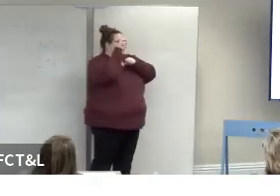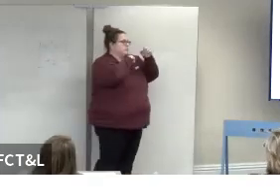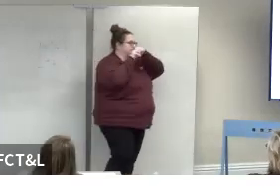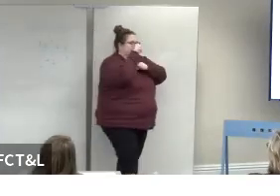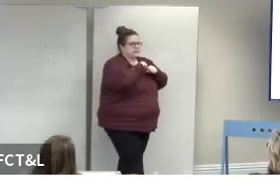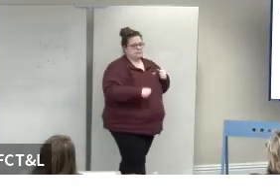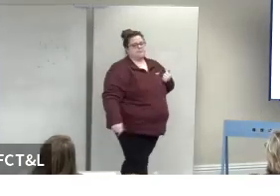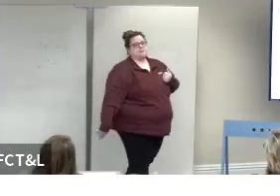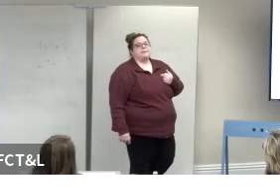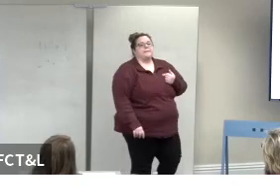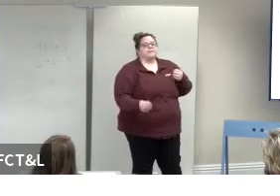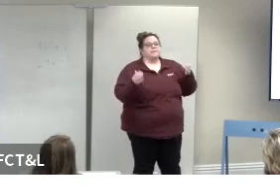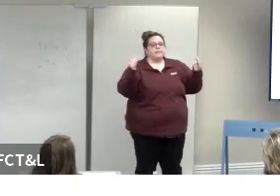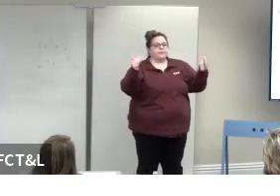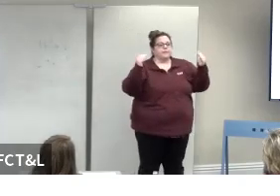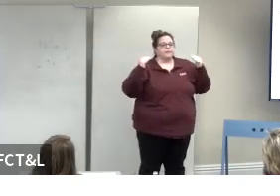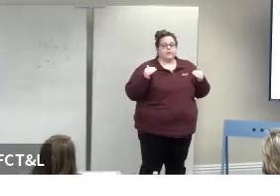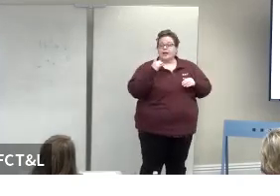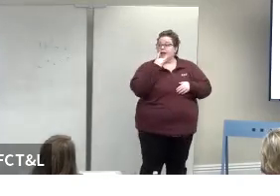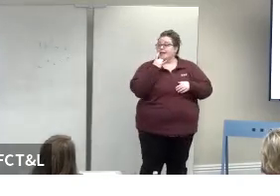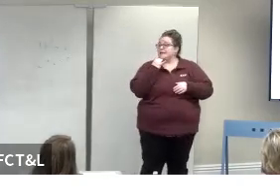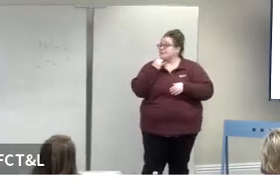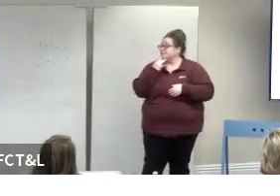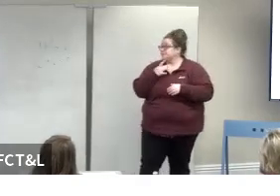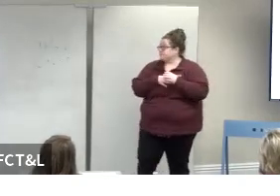quite a bit. You don't want to miss any information.